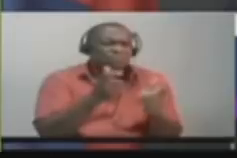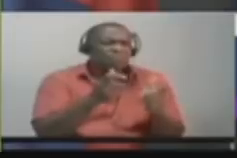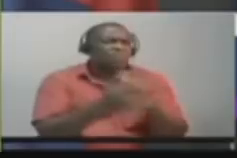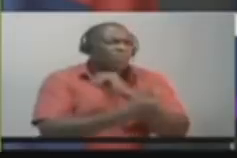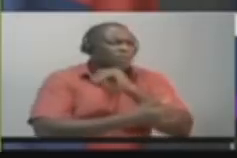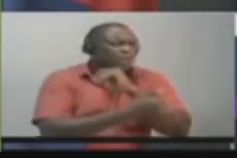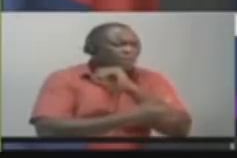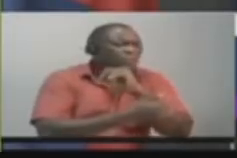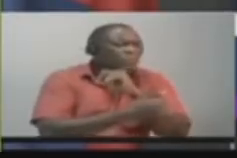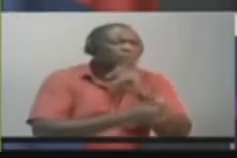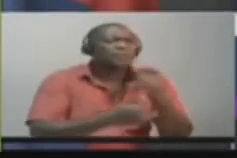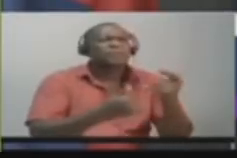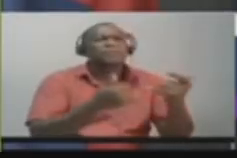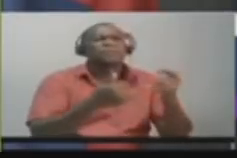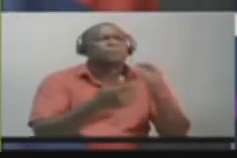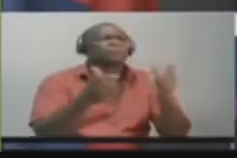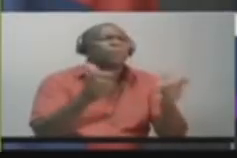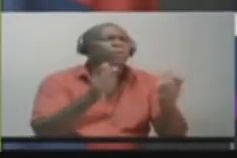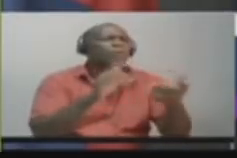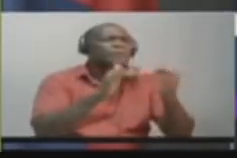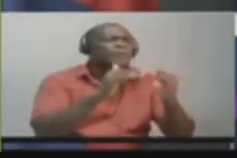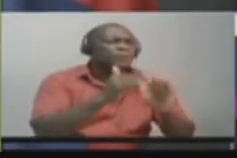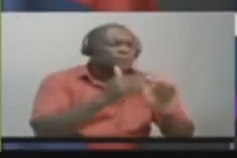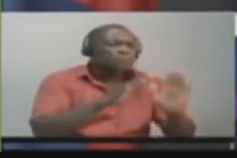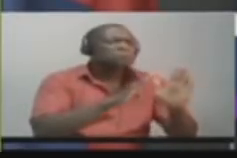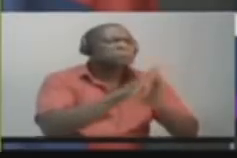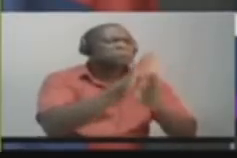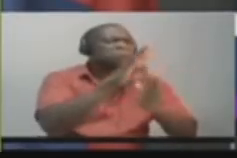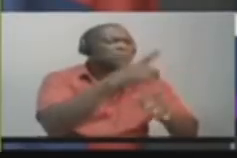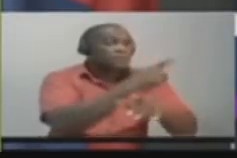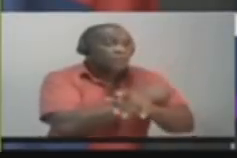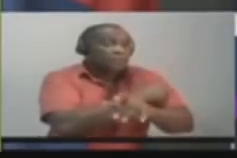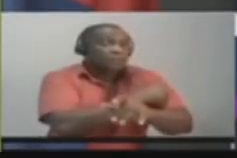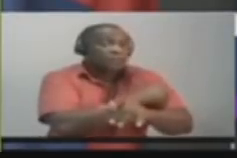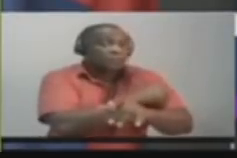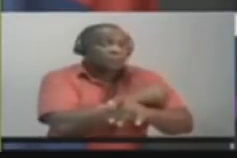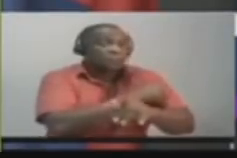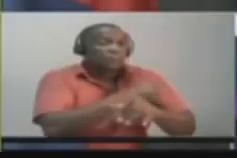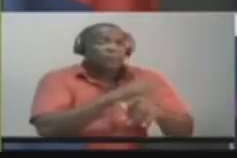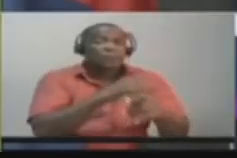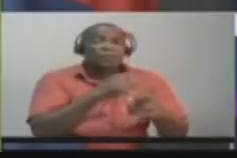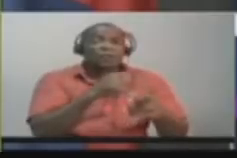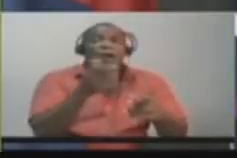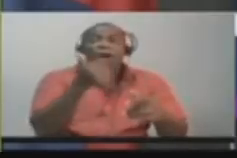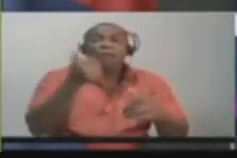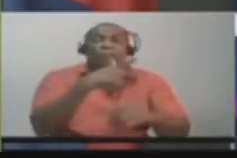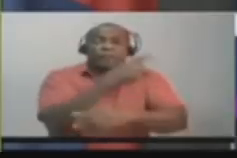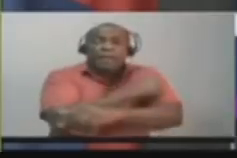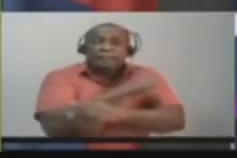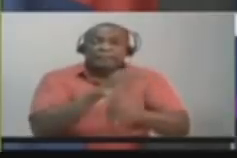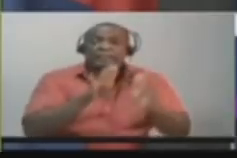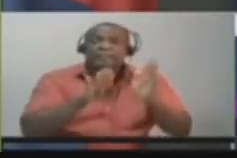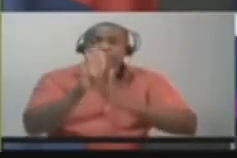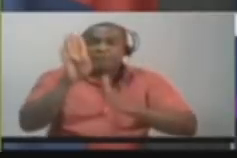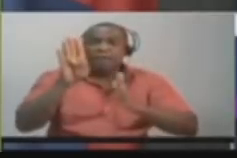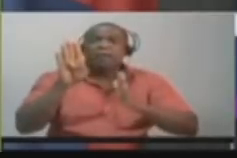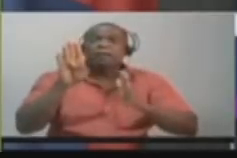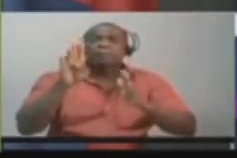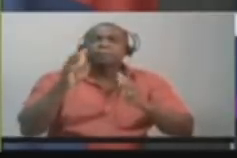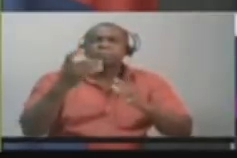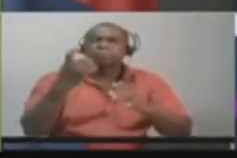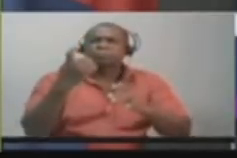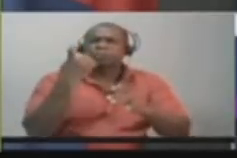century, this vaccine, the ones that we're taking now, they have been developed using basically the whole